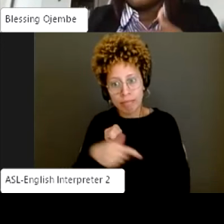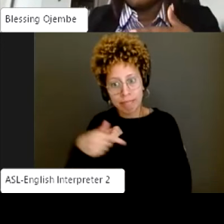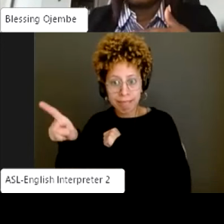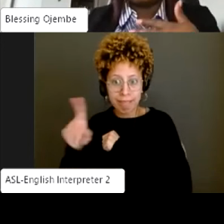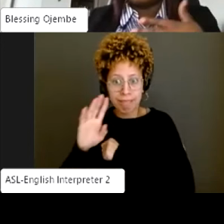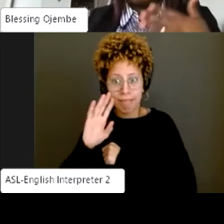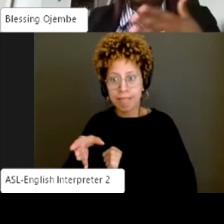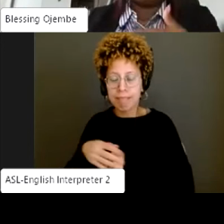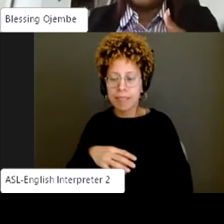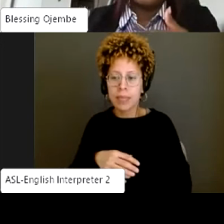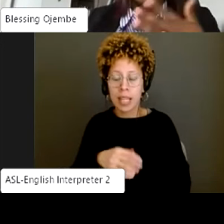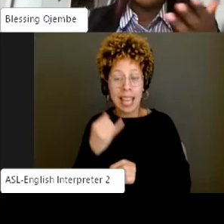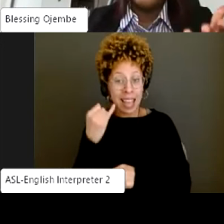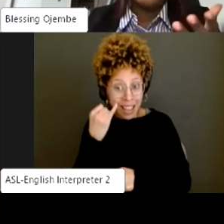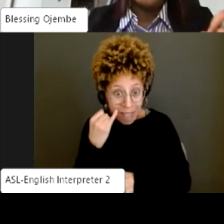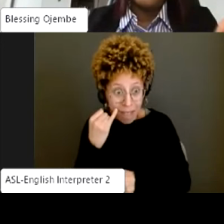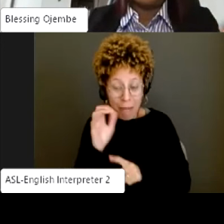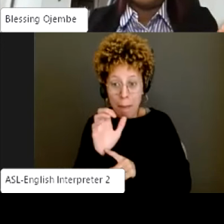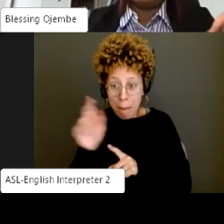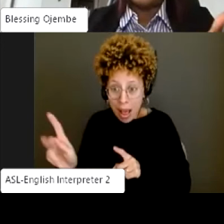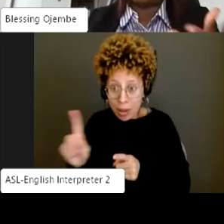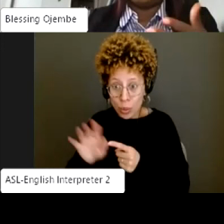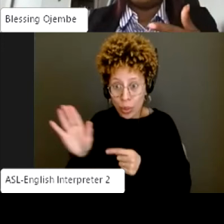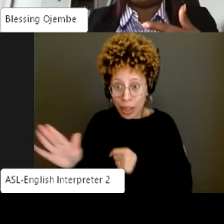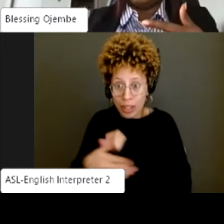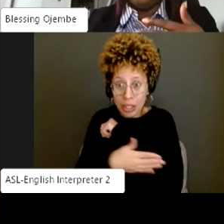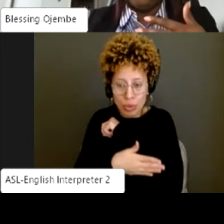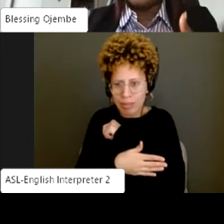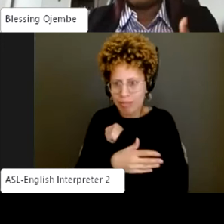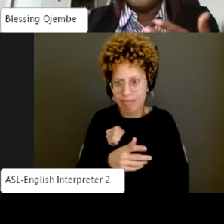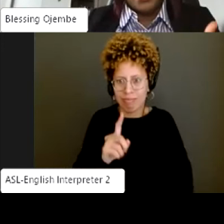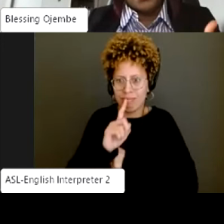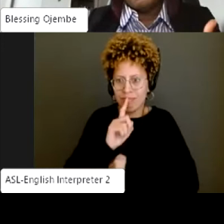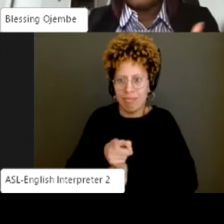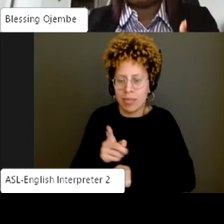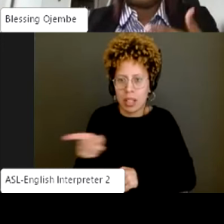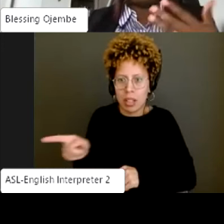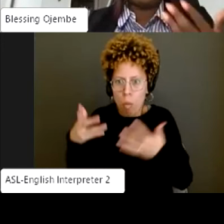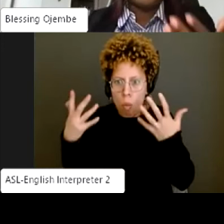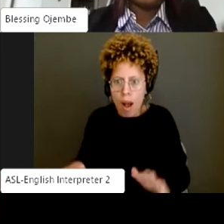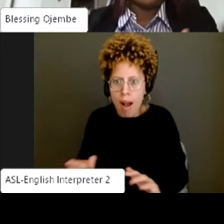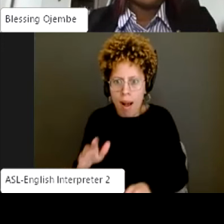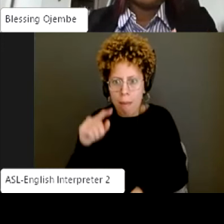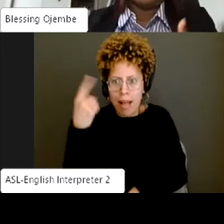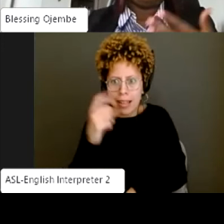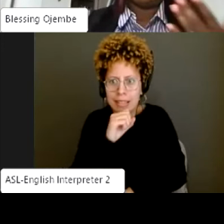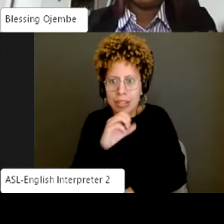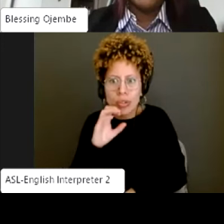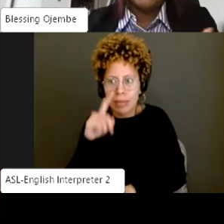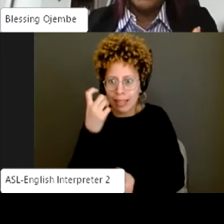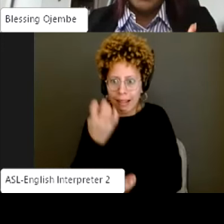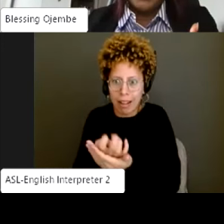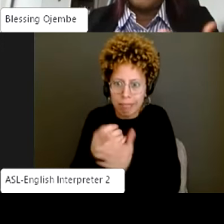going back to their country of birth is not an option that Black seniors want to take because of the economic situation or the